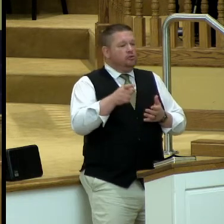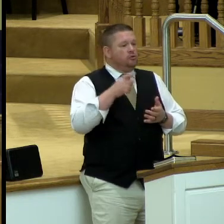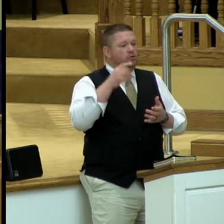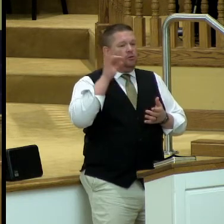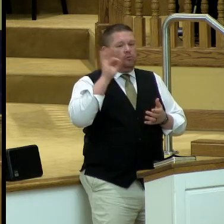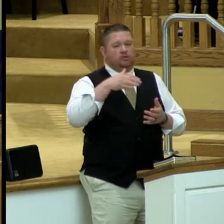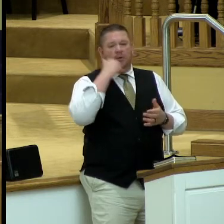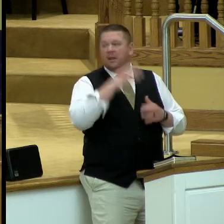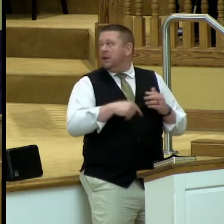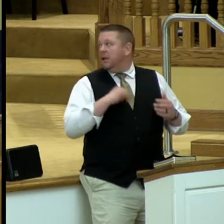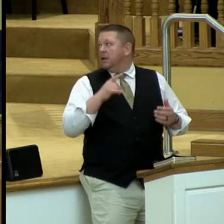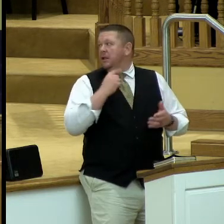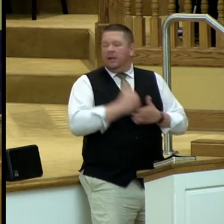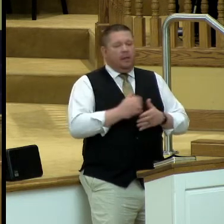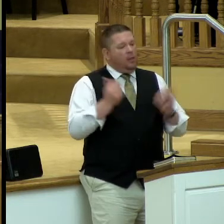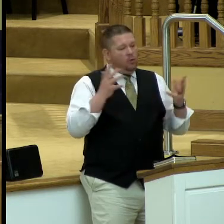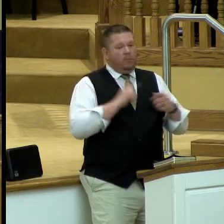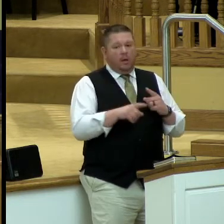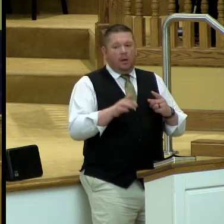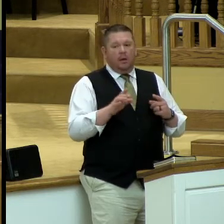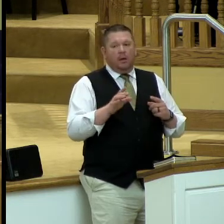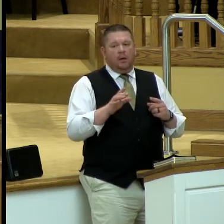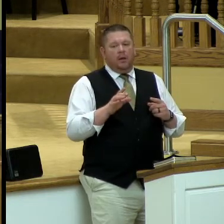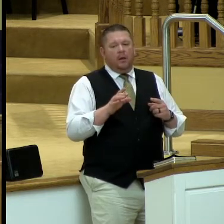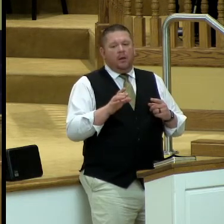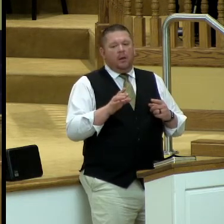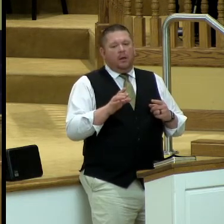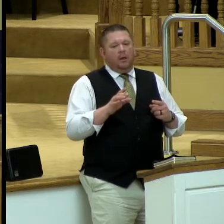probably preached it better than I did. Hallelujah. But